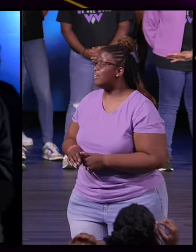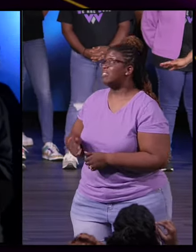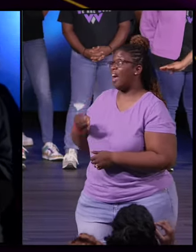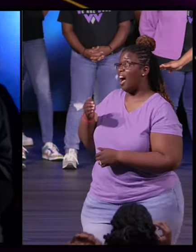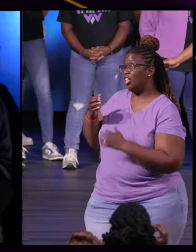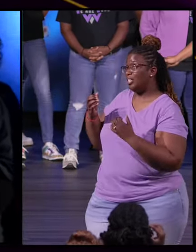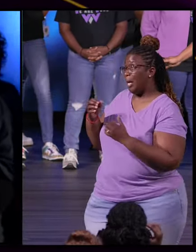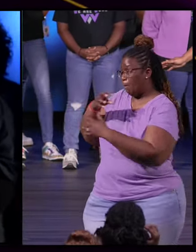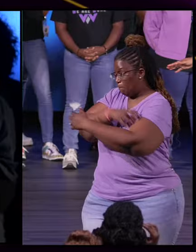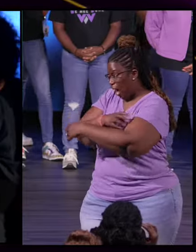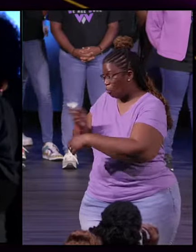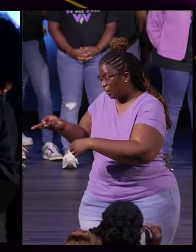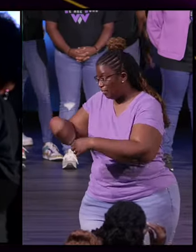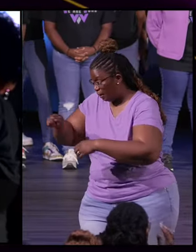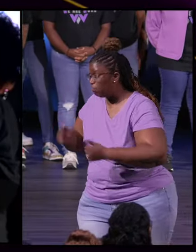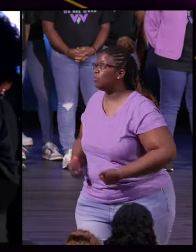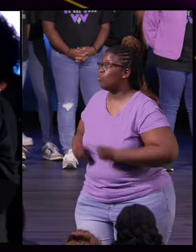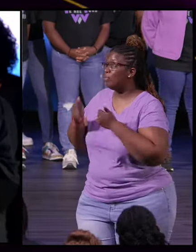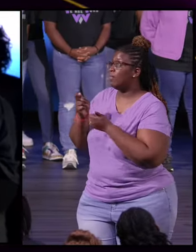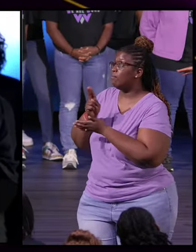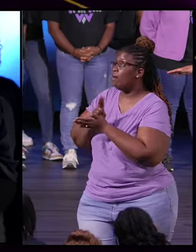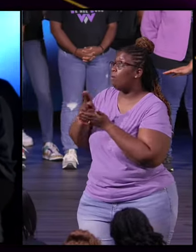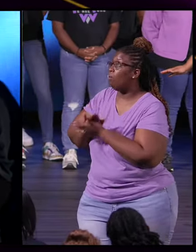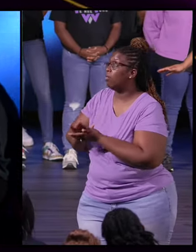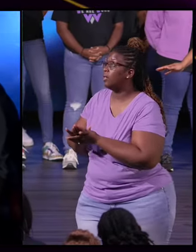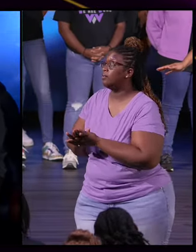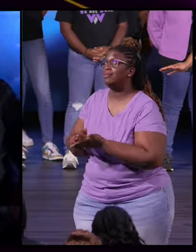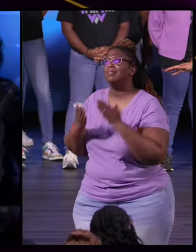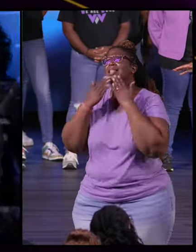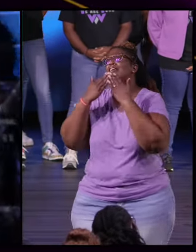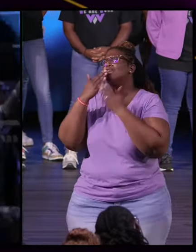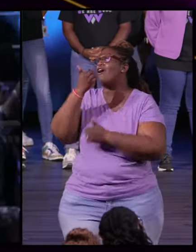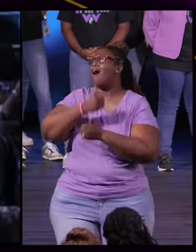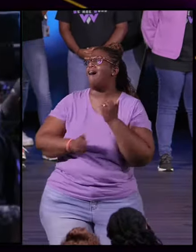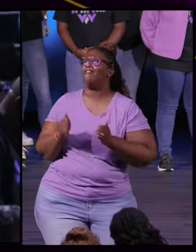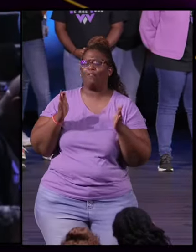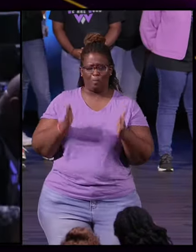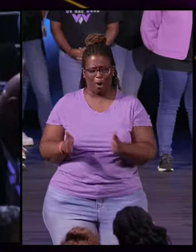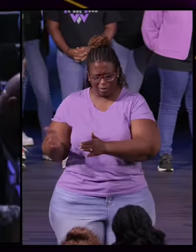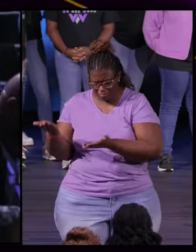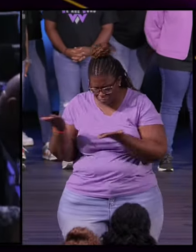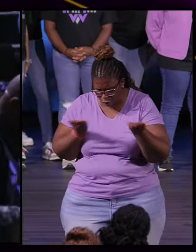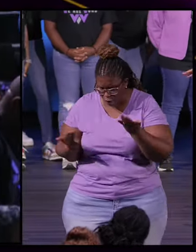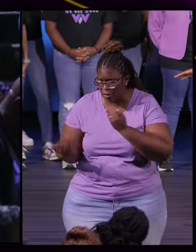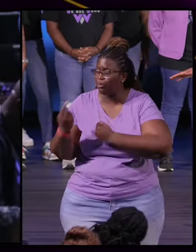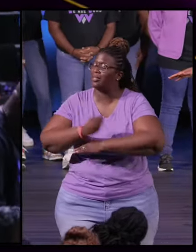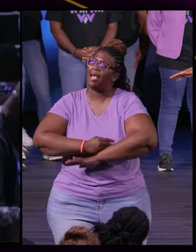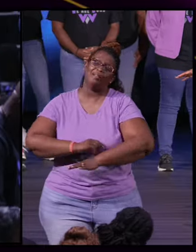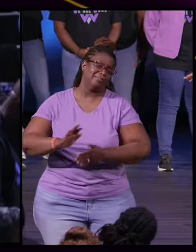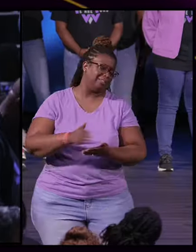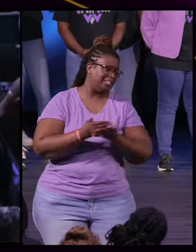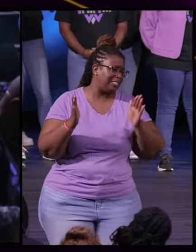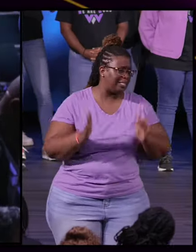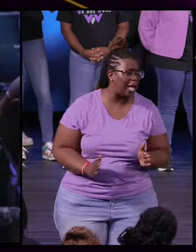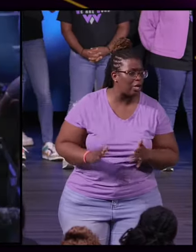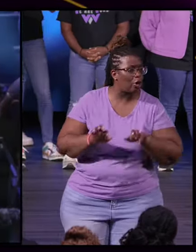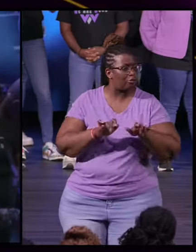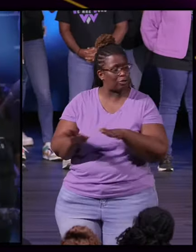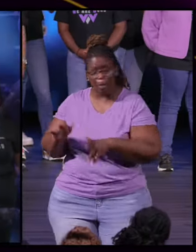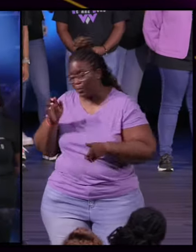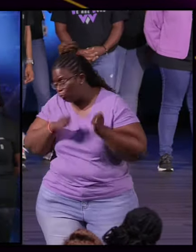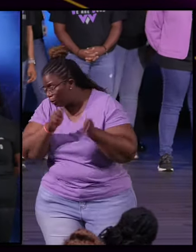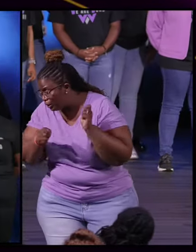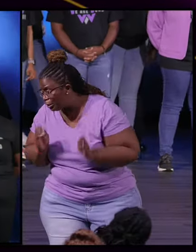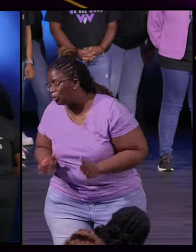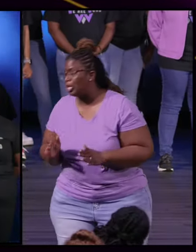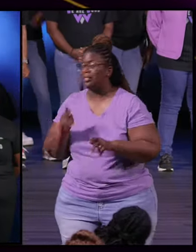in power, God. Thank you for every ministry today, God. Thank you for the psalmists. Thank you, Lord, for the musicians, for